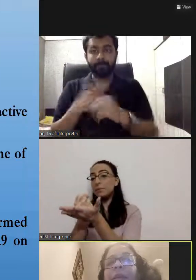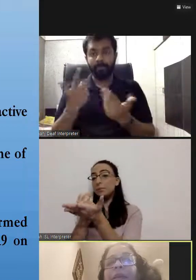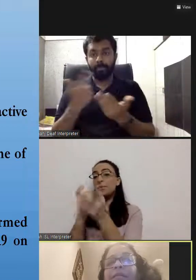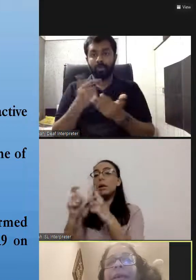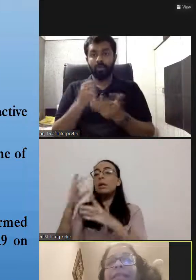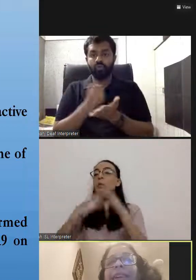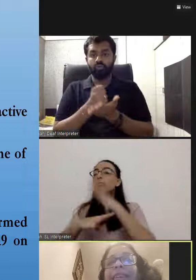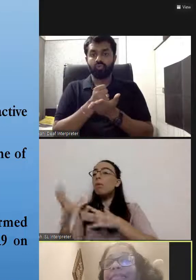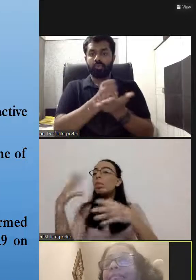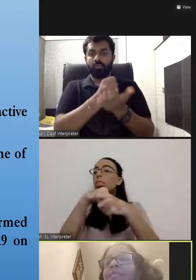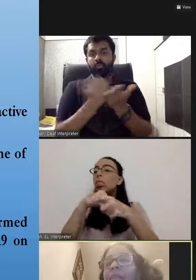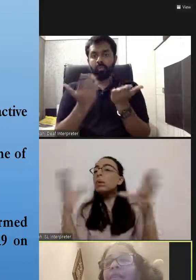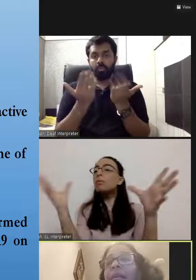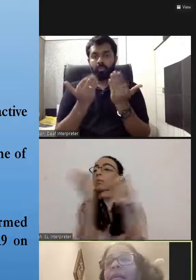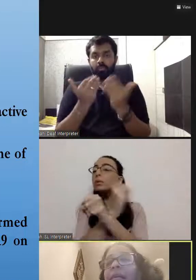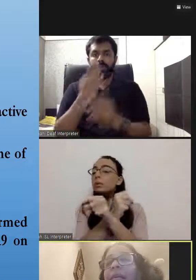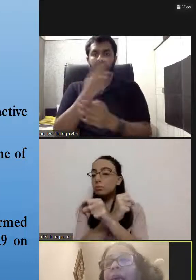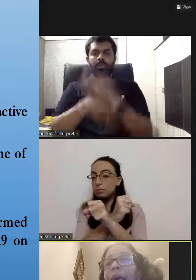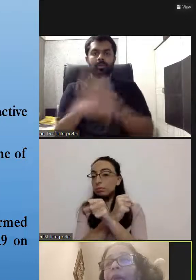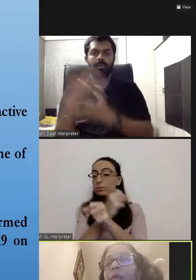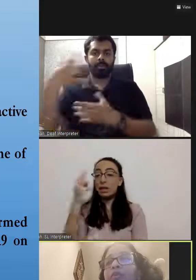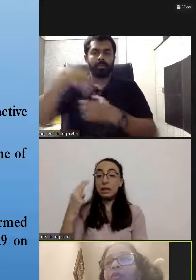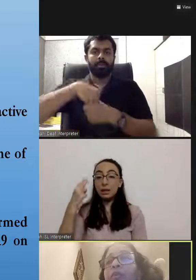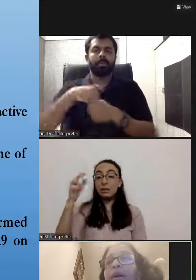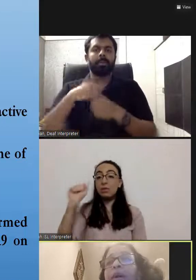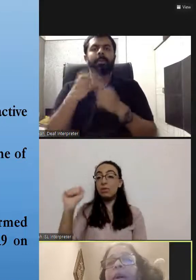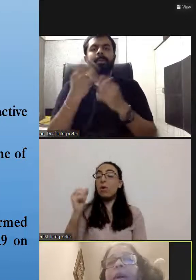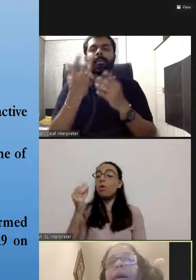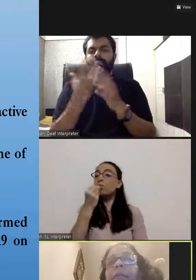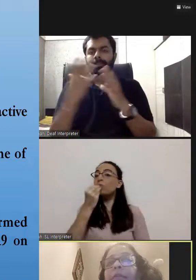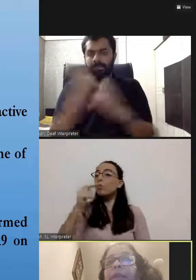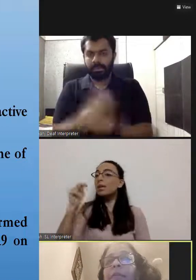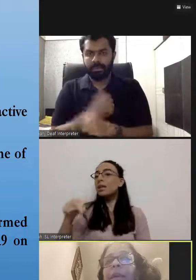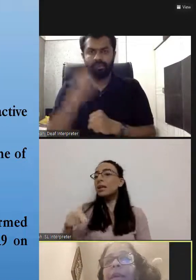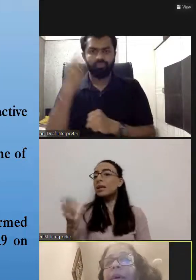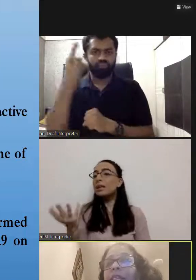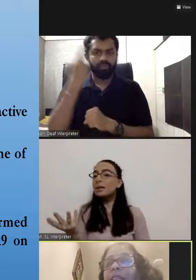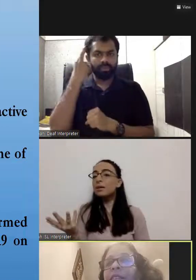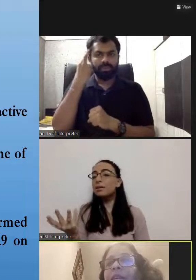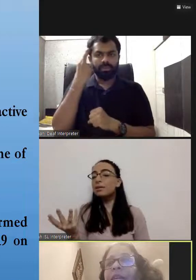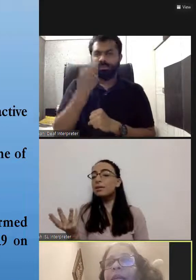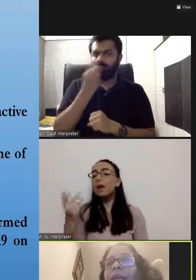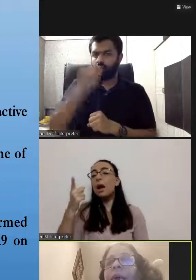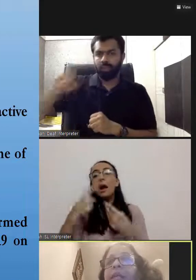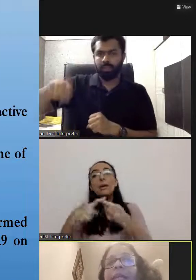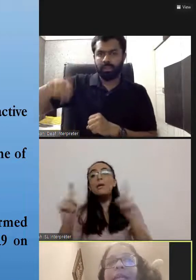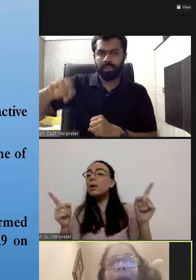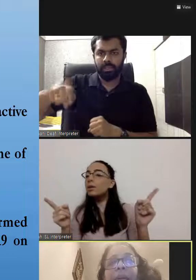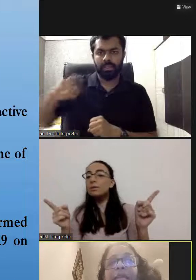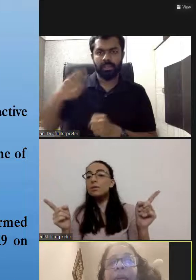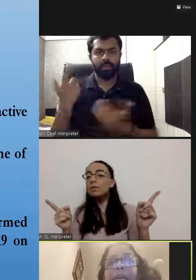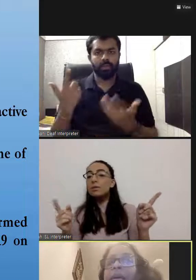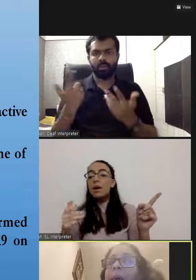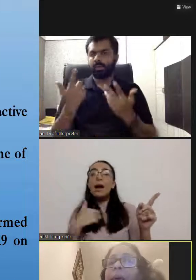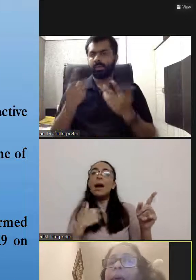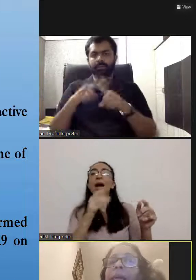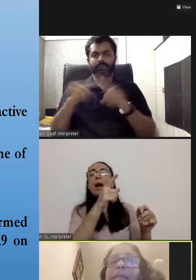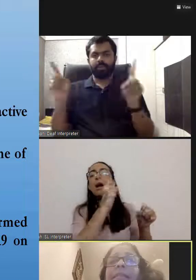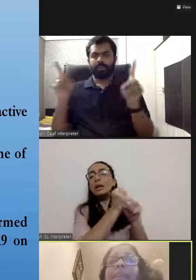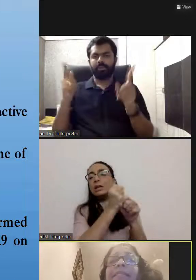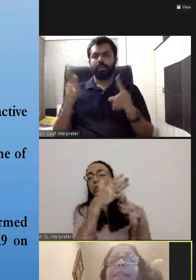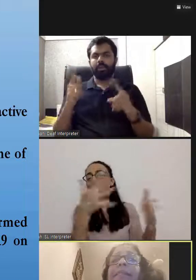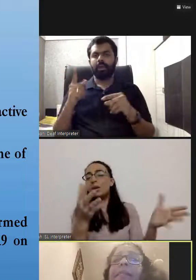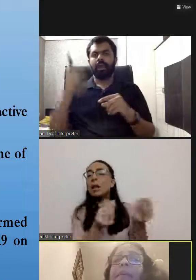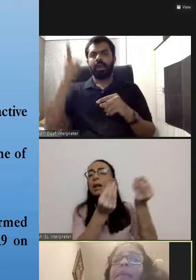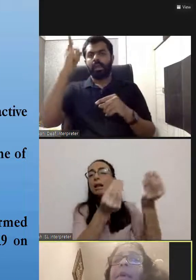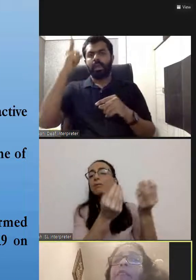disabilities, because their needs, particularly around food, will be different, and how it can be met. And it